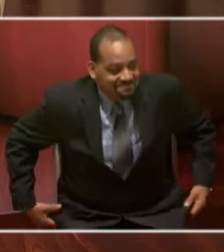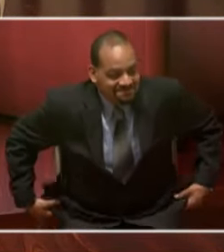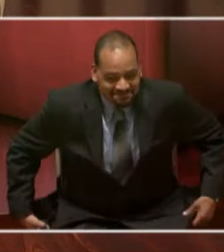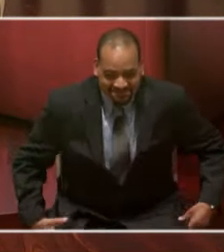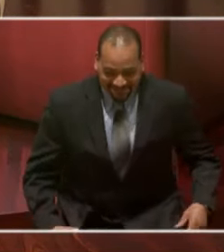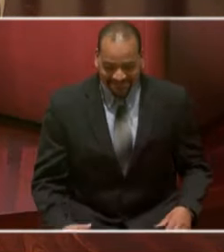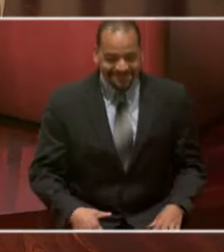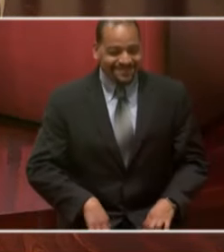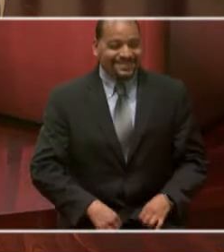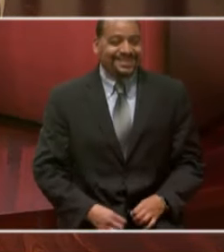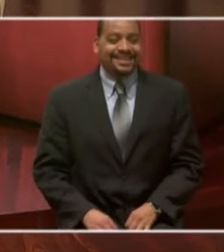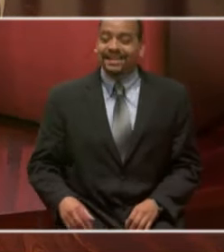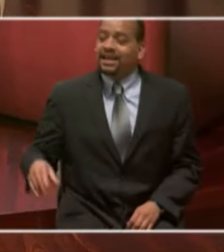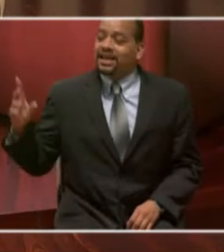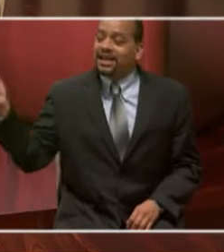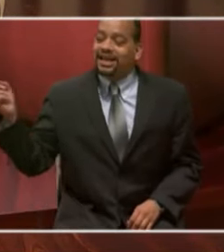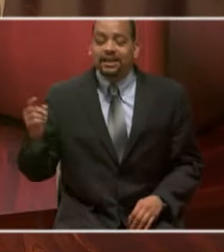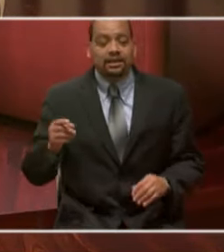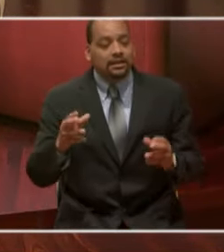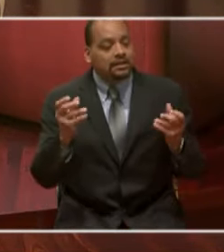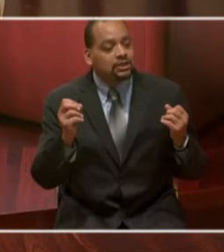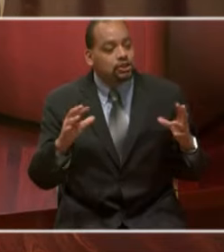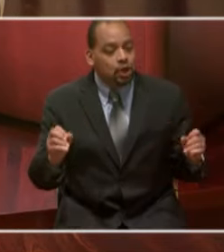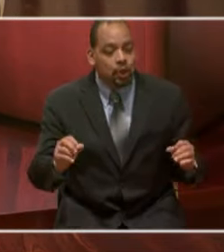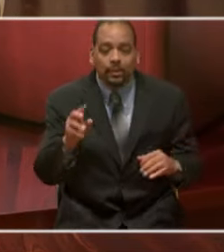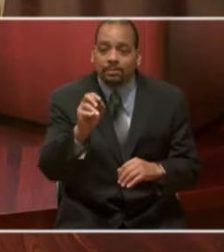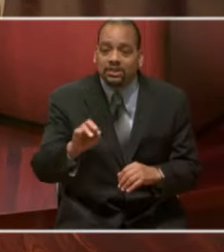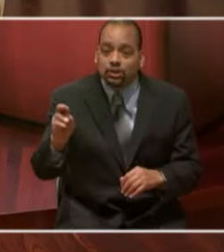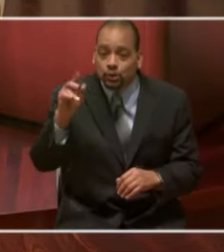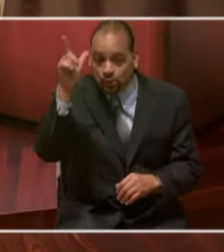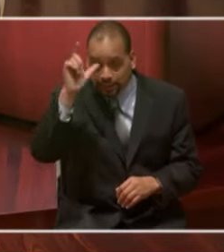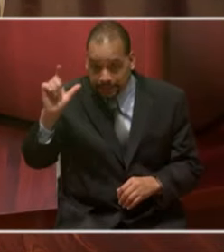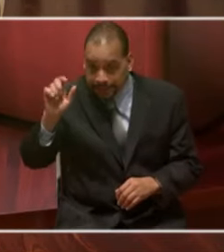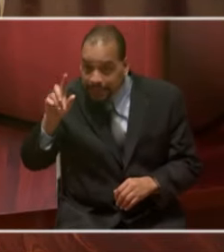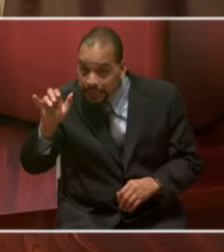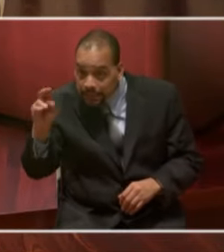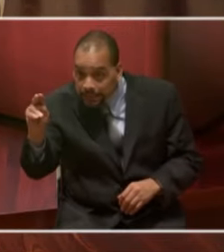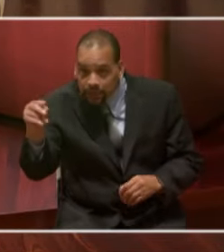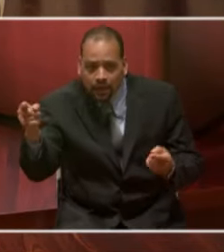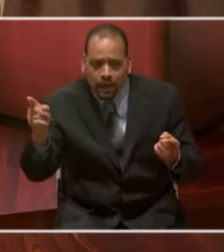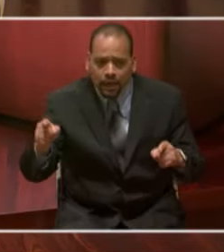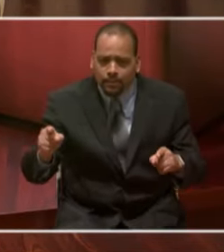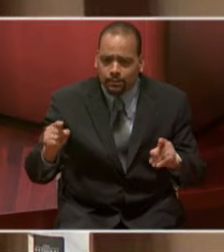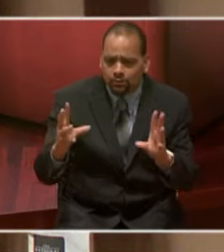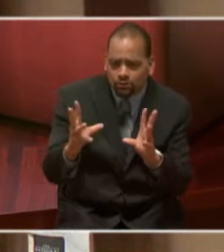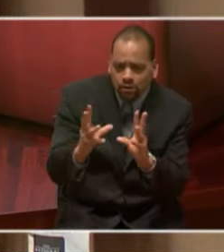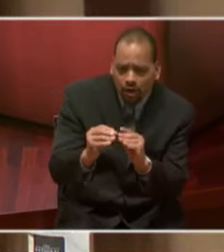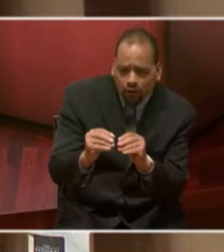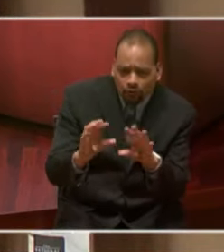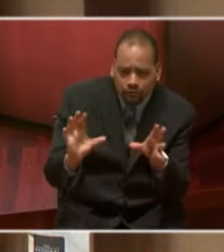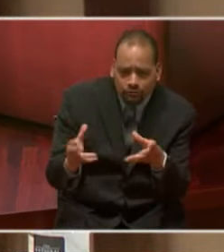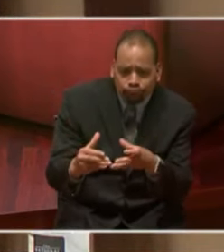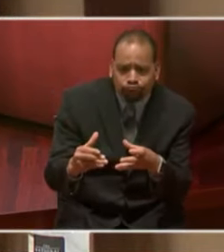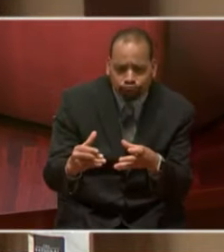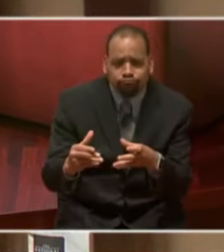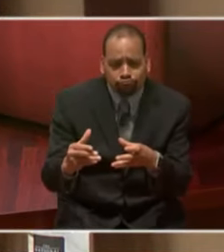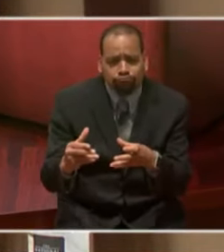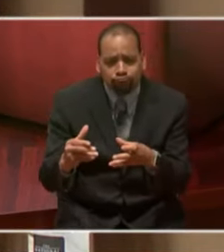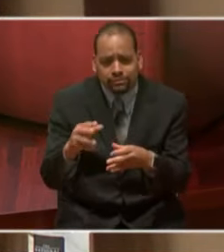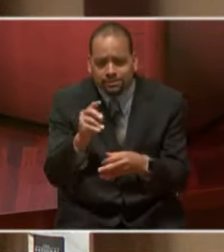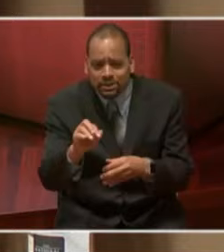college in Nashville, Tennessee. An uncle of mine gave me a $100 bill, more money than I ever